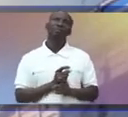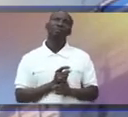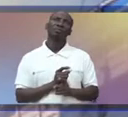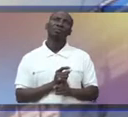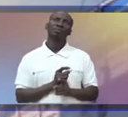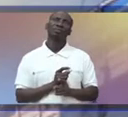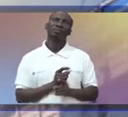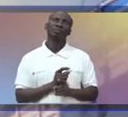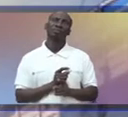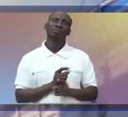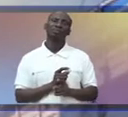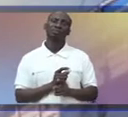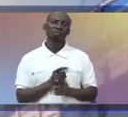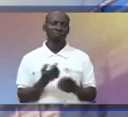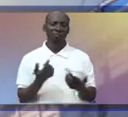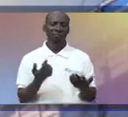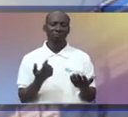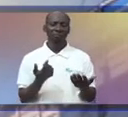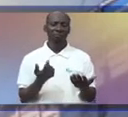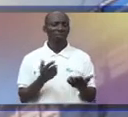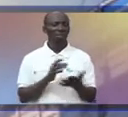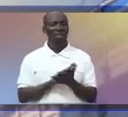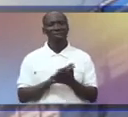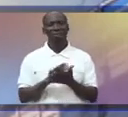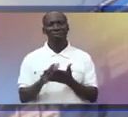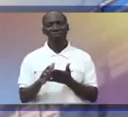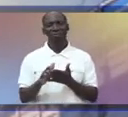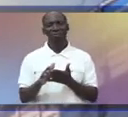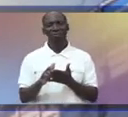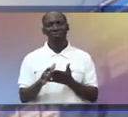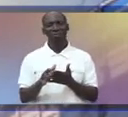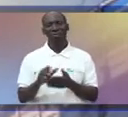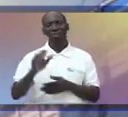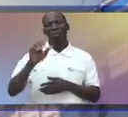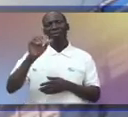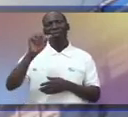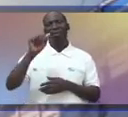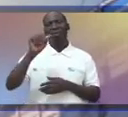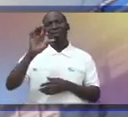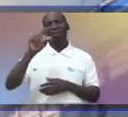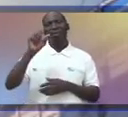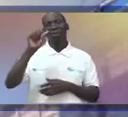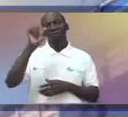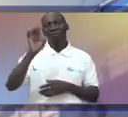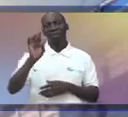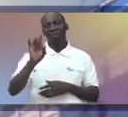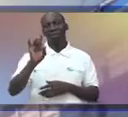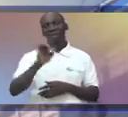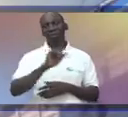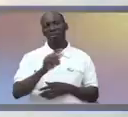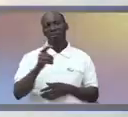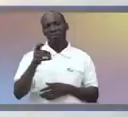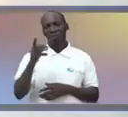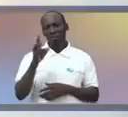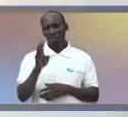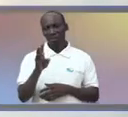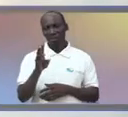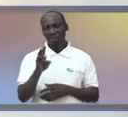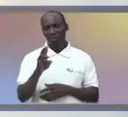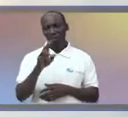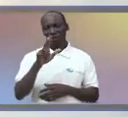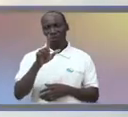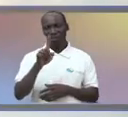pefee asomafo nnwuma ɛti nwɔtwe kyekyɛmu aduonu nsia kɔsi aduasa nwɔtwe asɛm